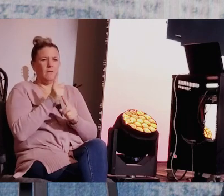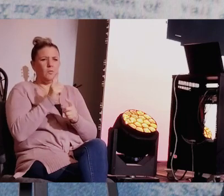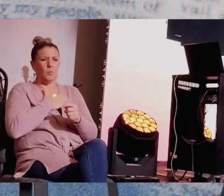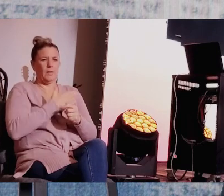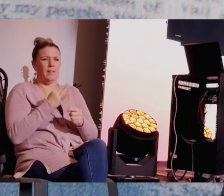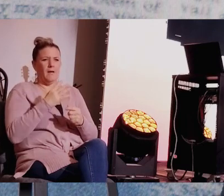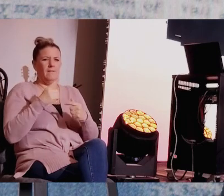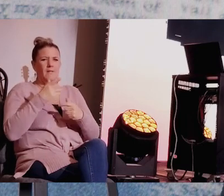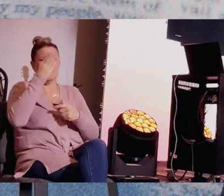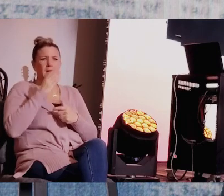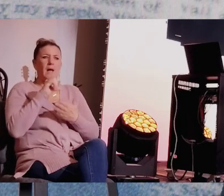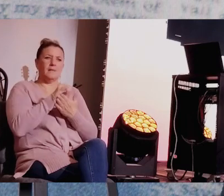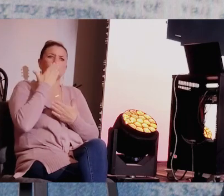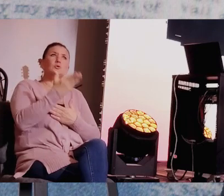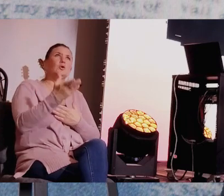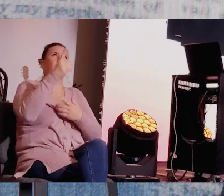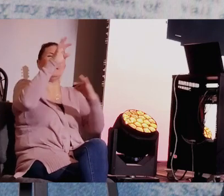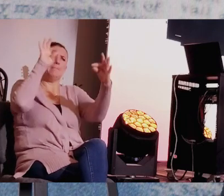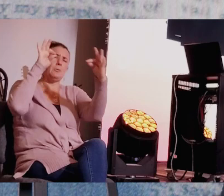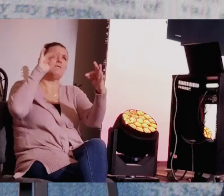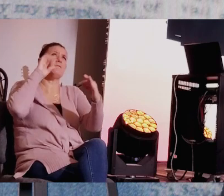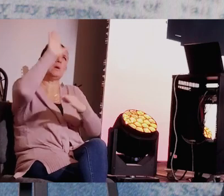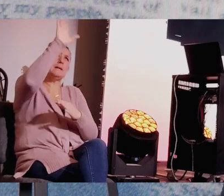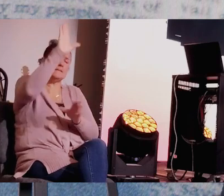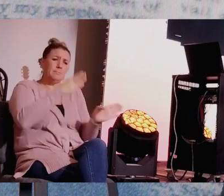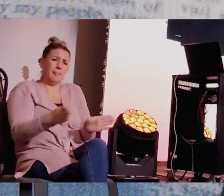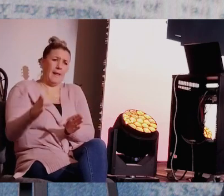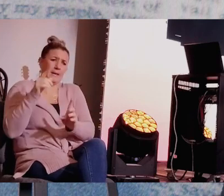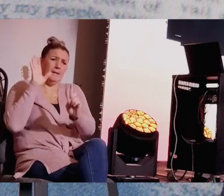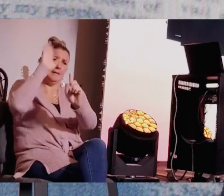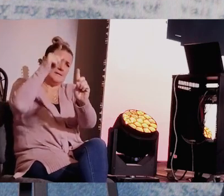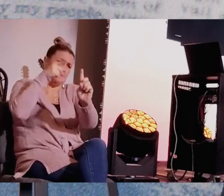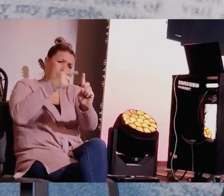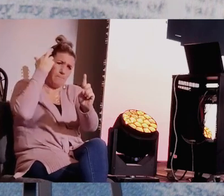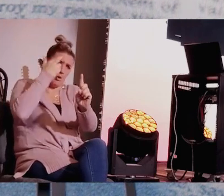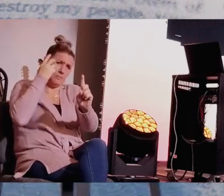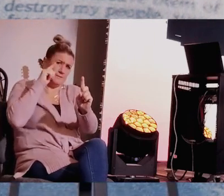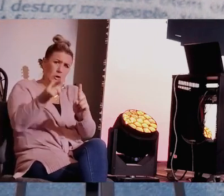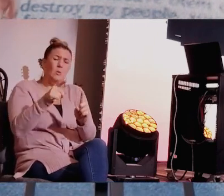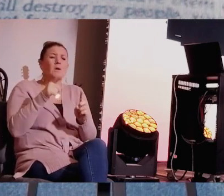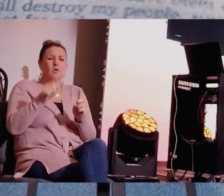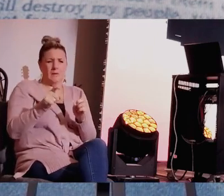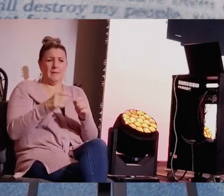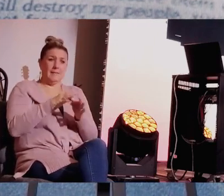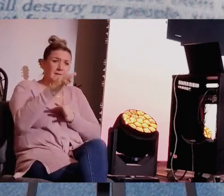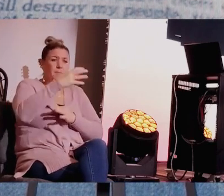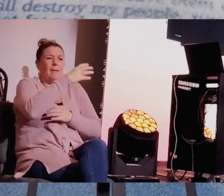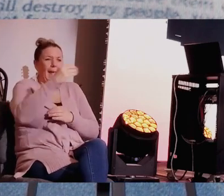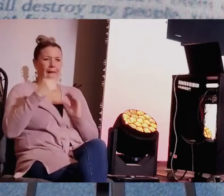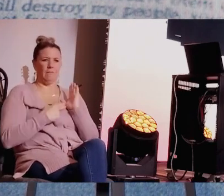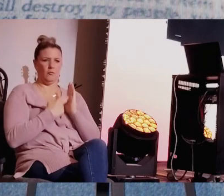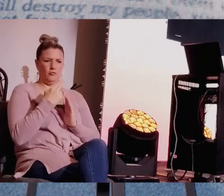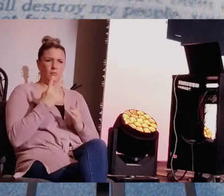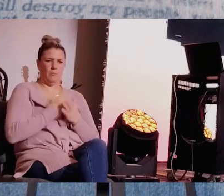Lord, that which is good and acceptable, perfect, and His plan and His purpose for you. Let me tell you right now, you're going to need the Spirit and the